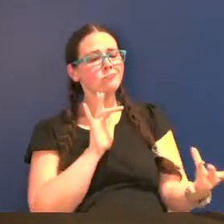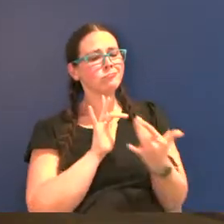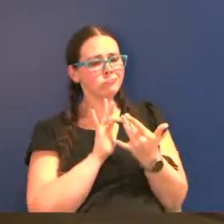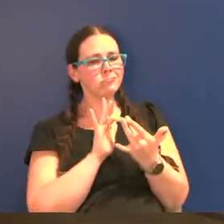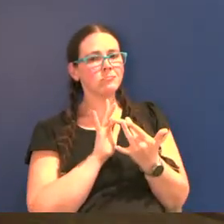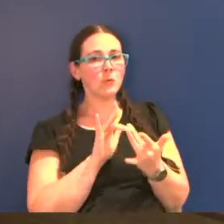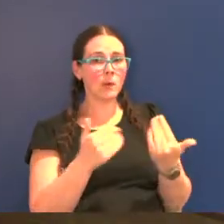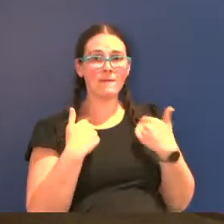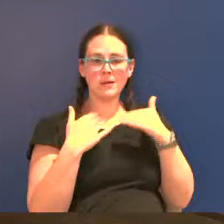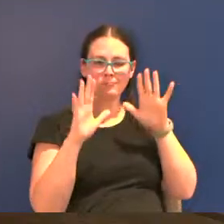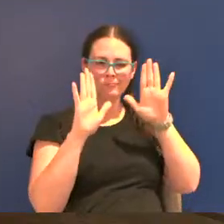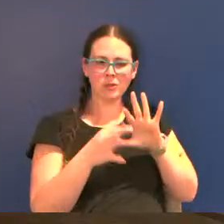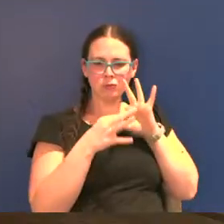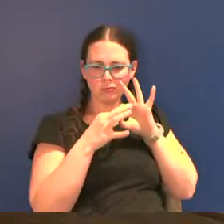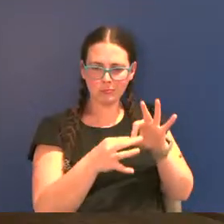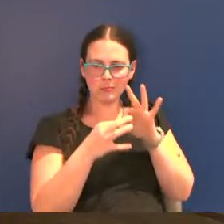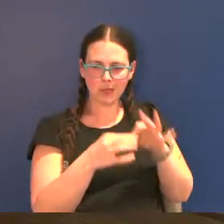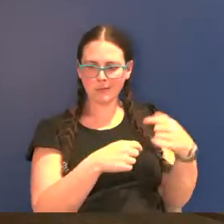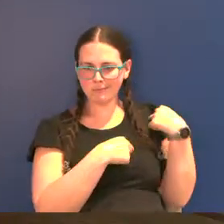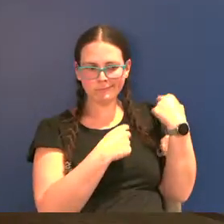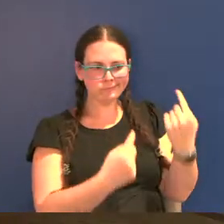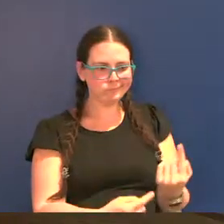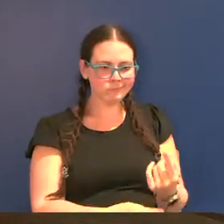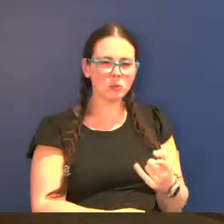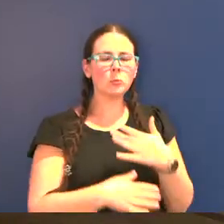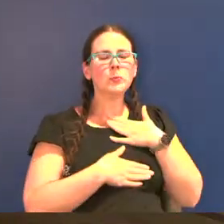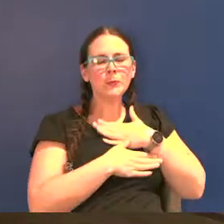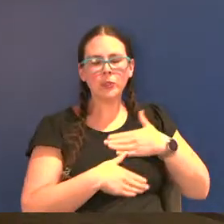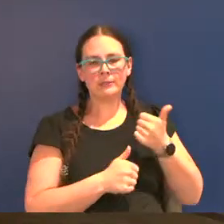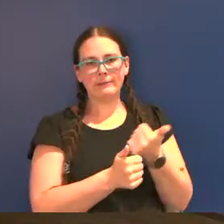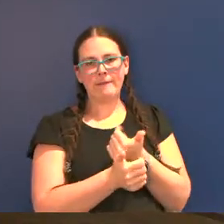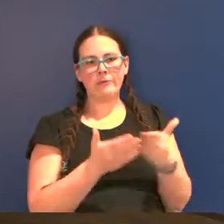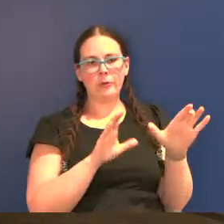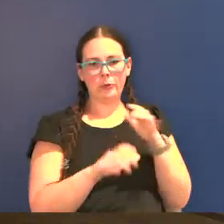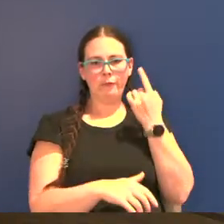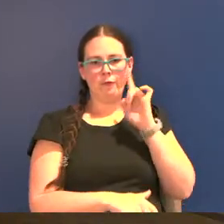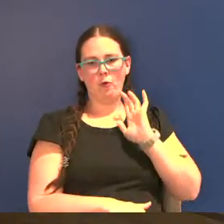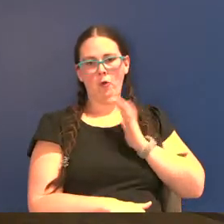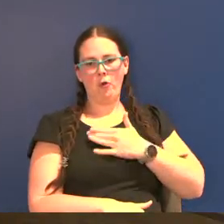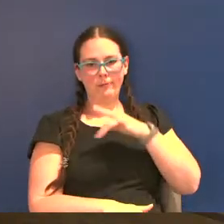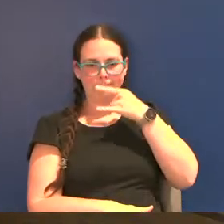had a great relationship over the years, so I appreciate that and all you do for our kids.